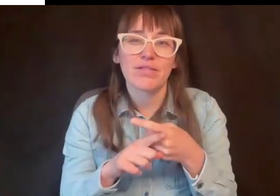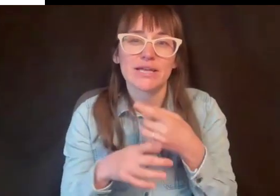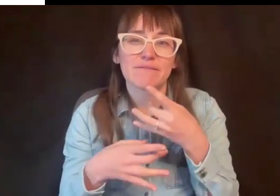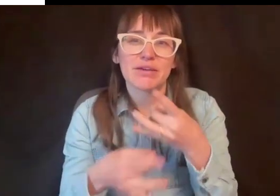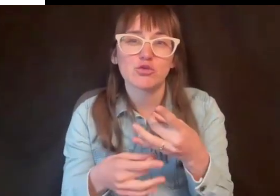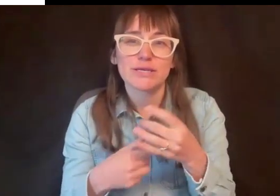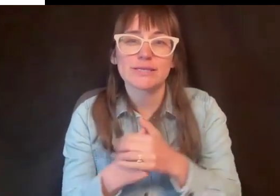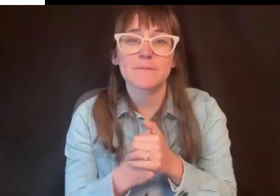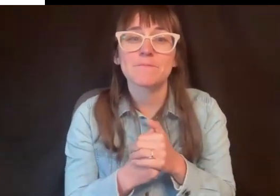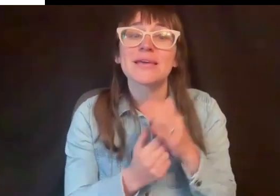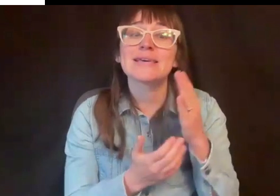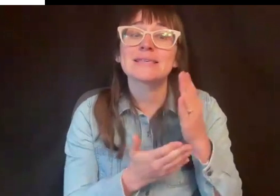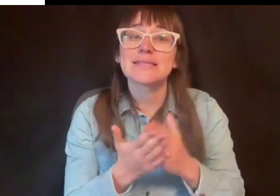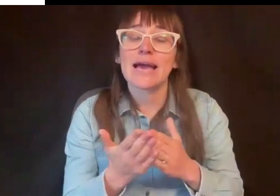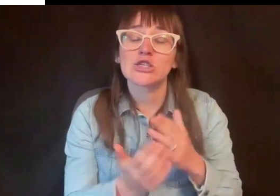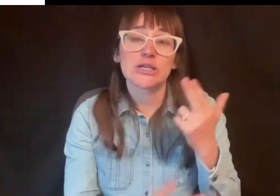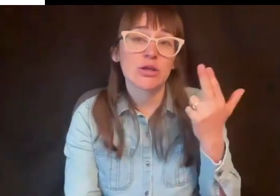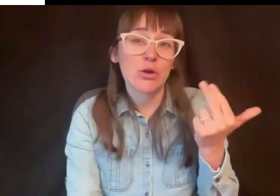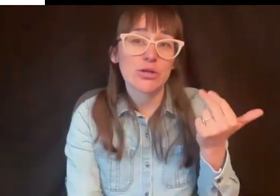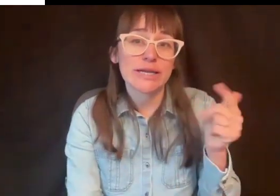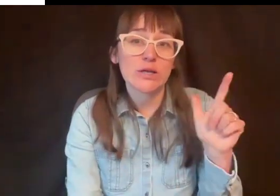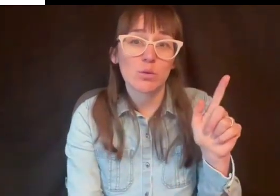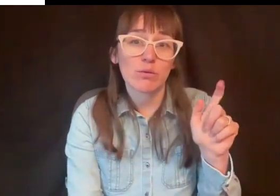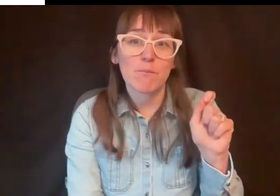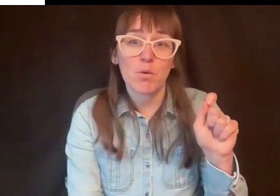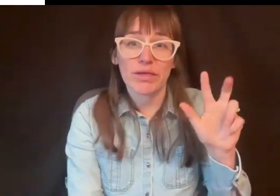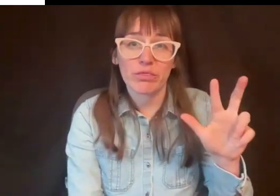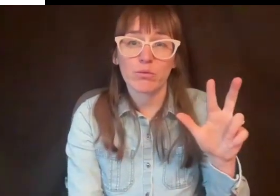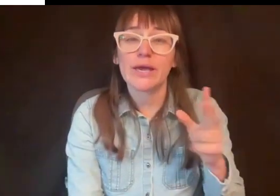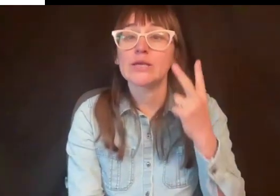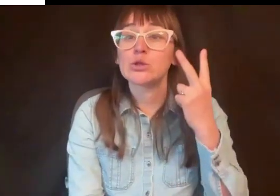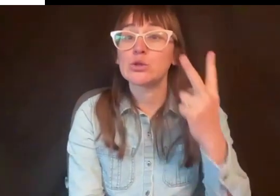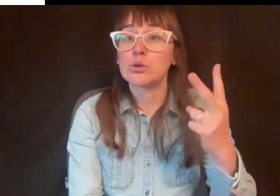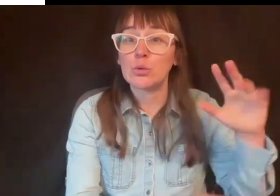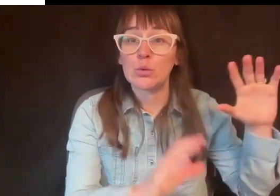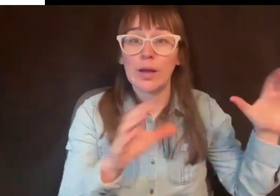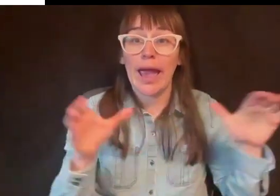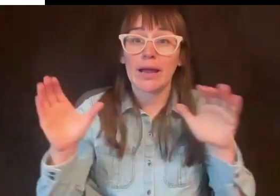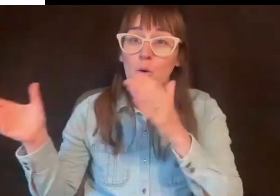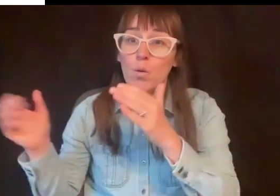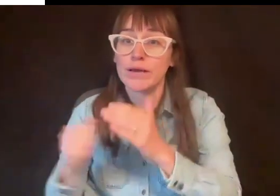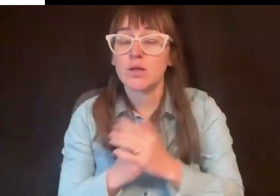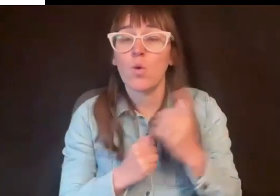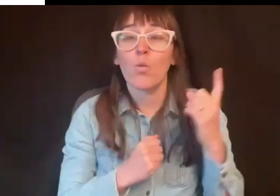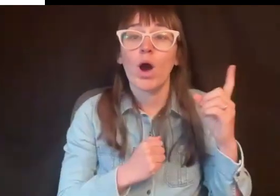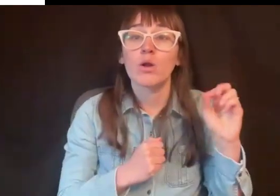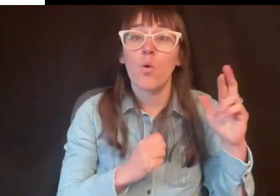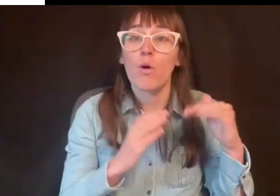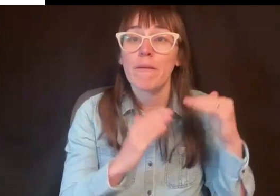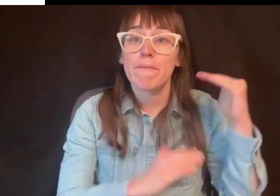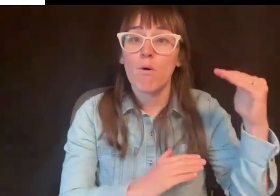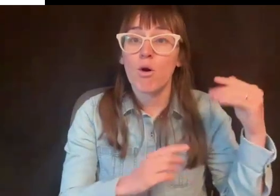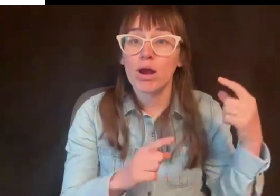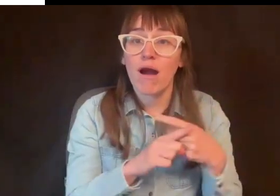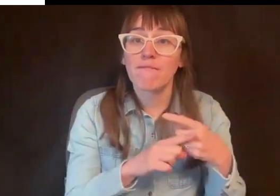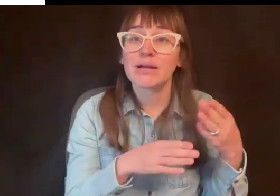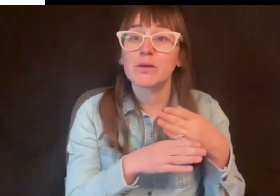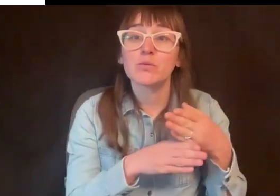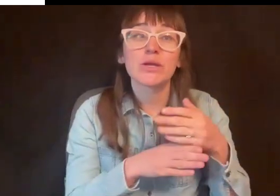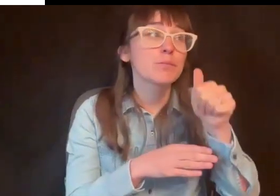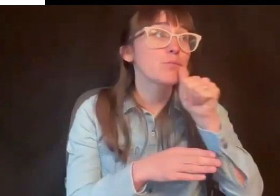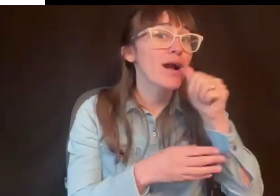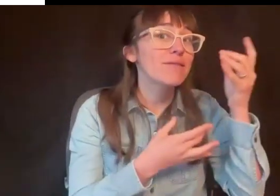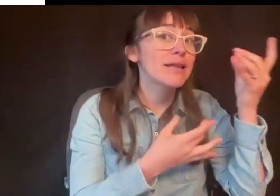1321.3, it's defined, there are two broad categories defined, one or more conflicts between the private interests and the